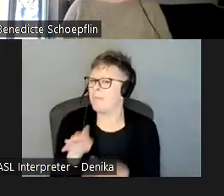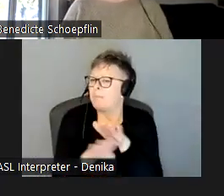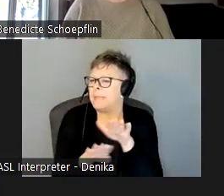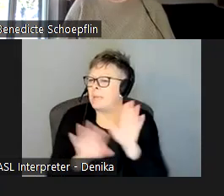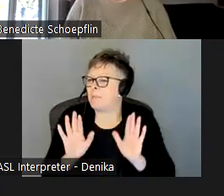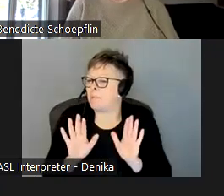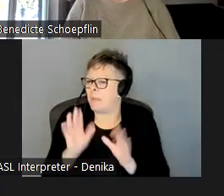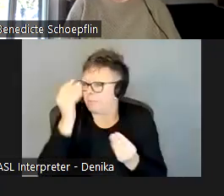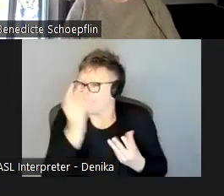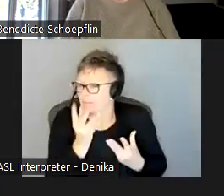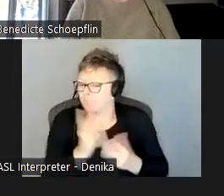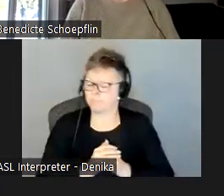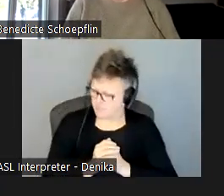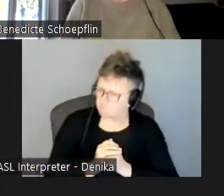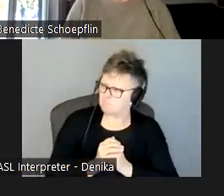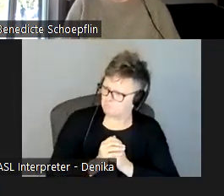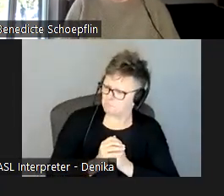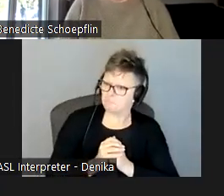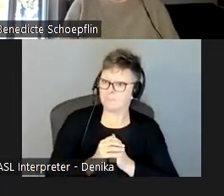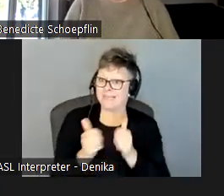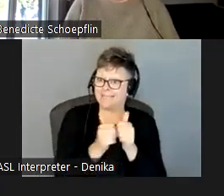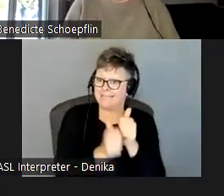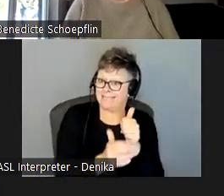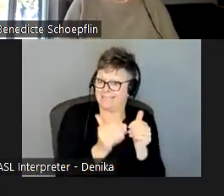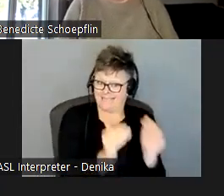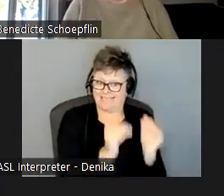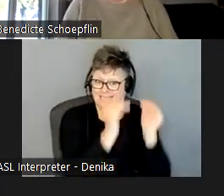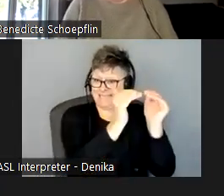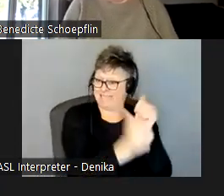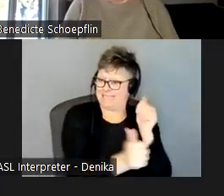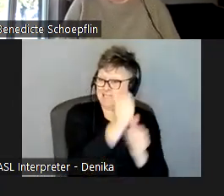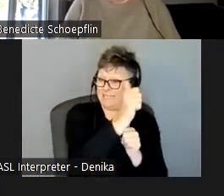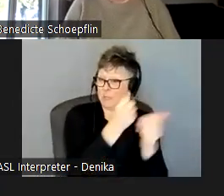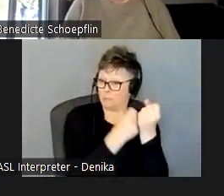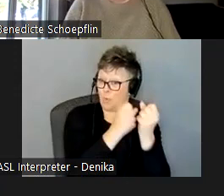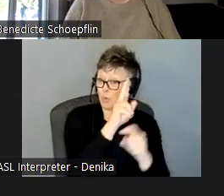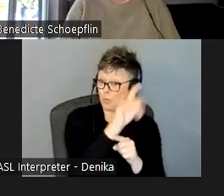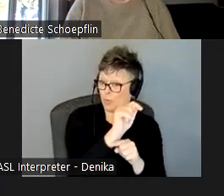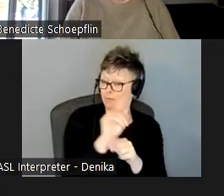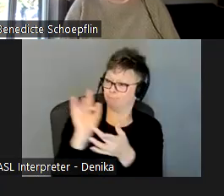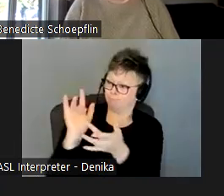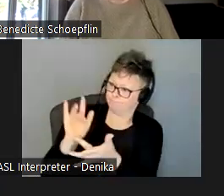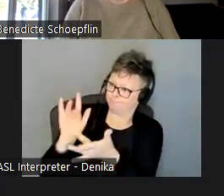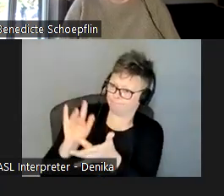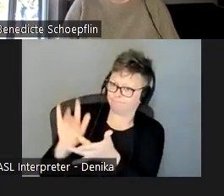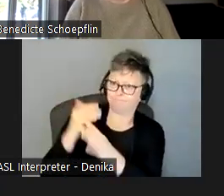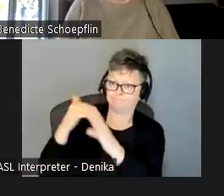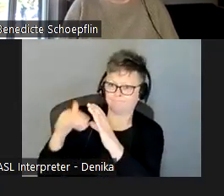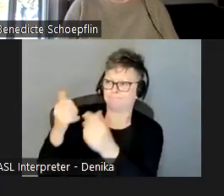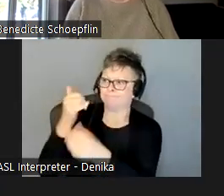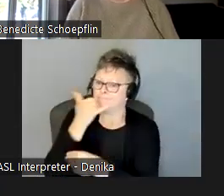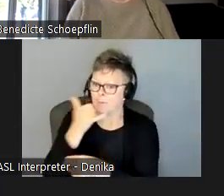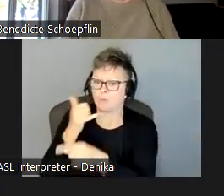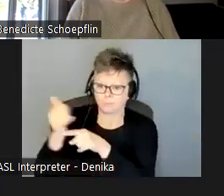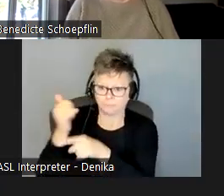end, like our senior support unit volunteer made contact with the victim multiple times by telephone, by email. And